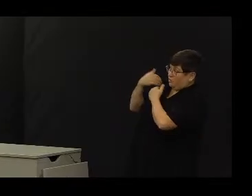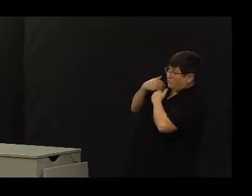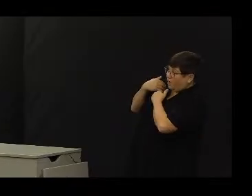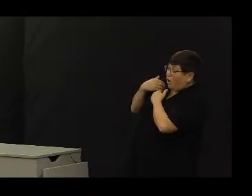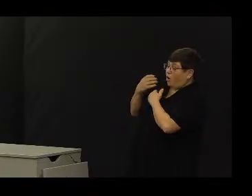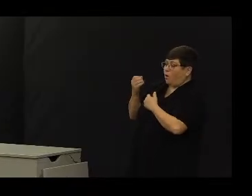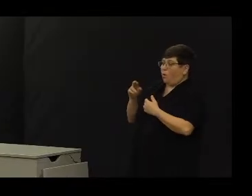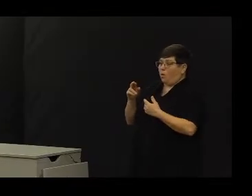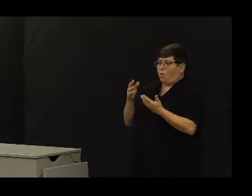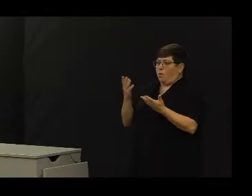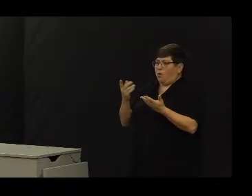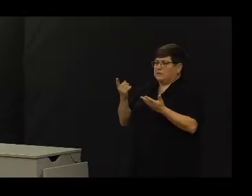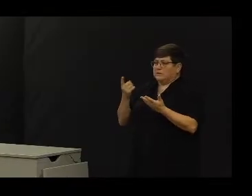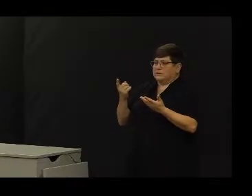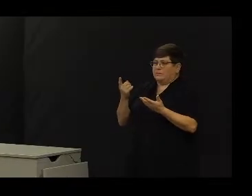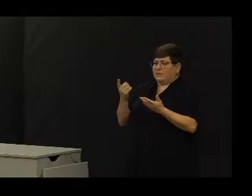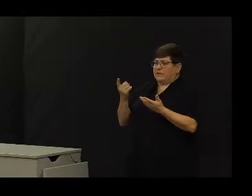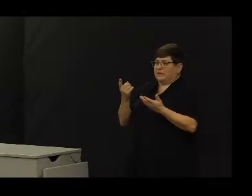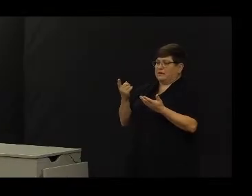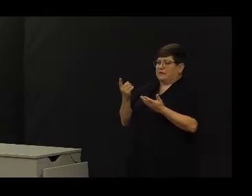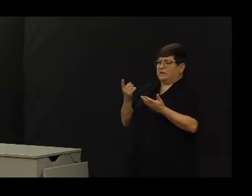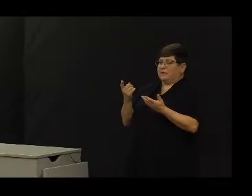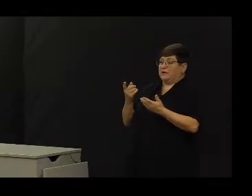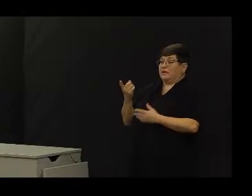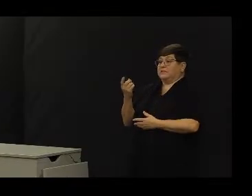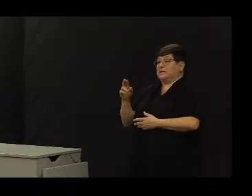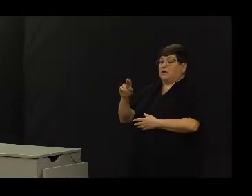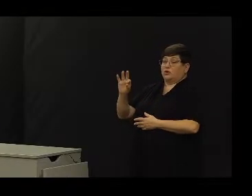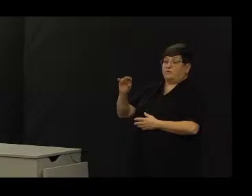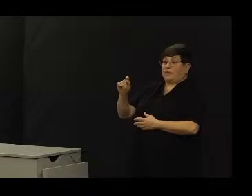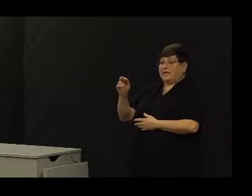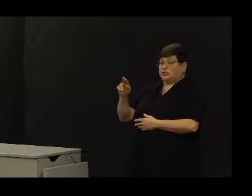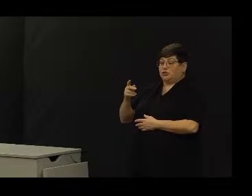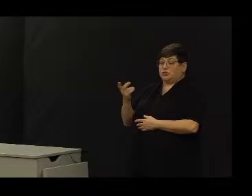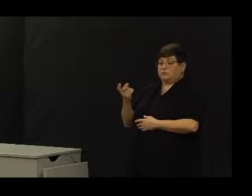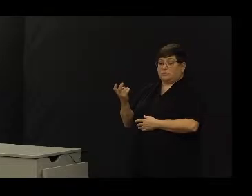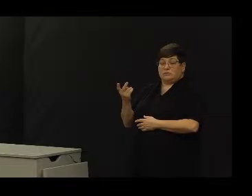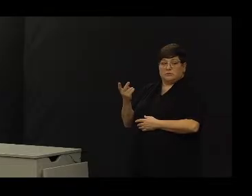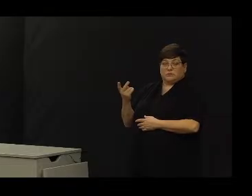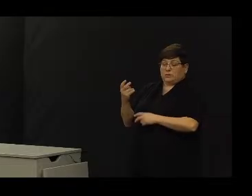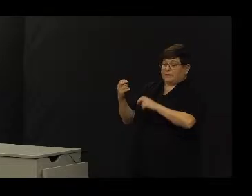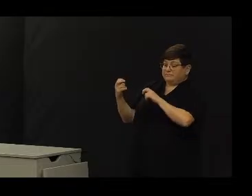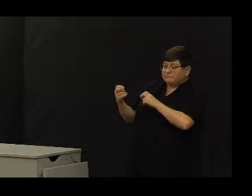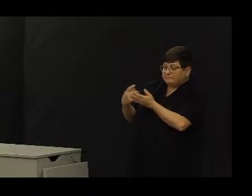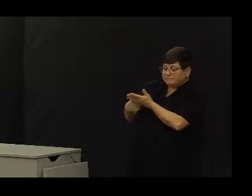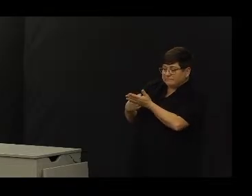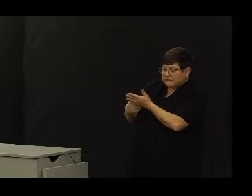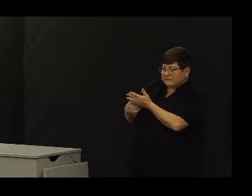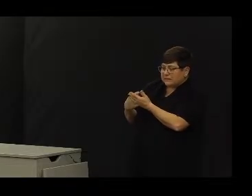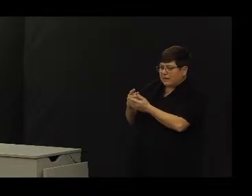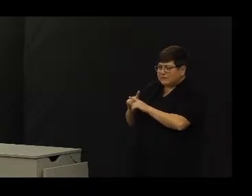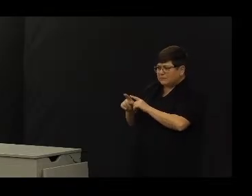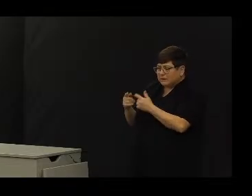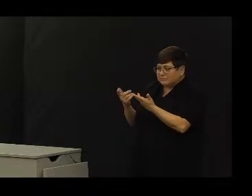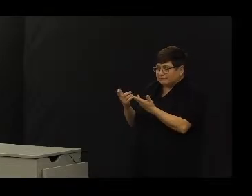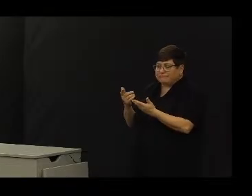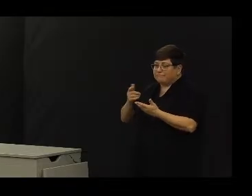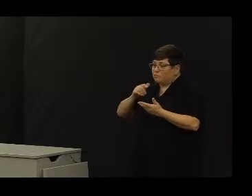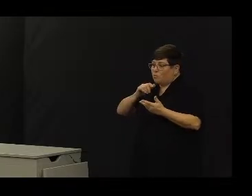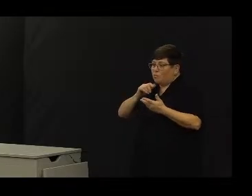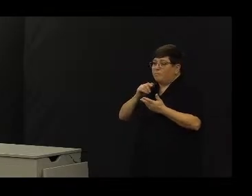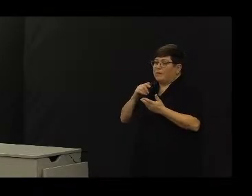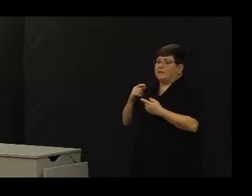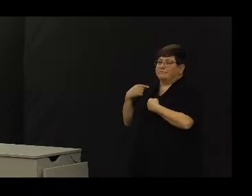or that's something that Dr. Fletcher and I have discussed, but that has been